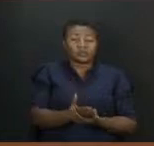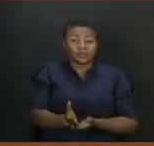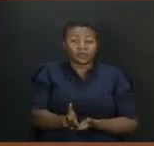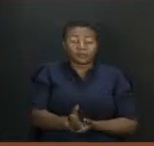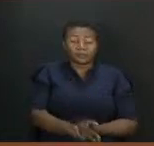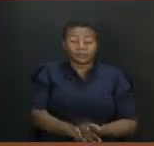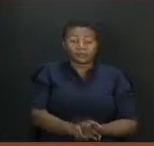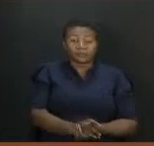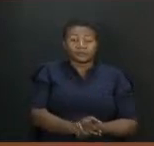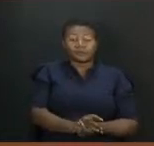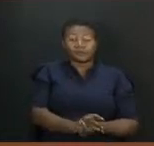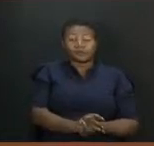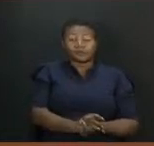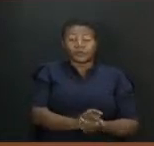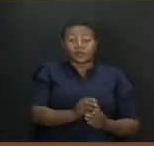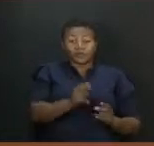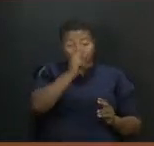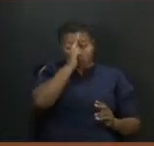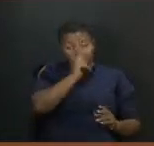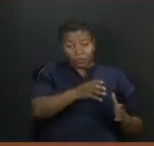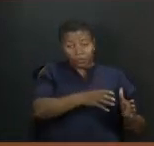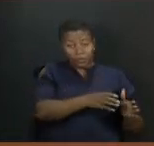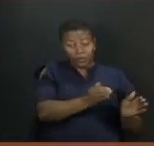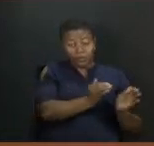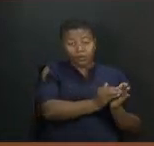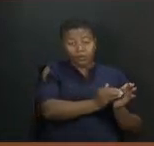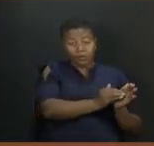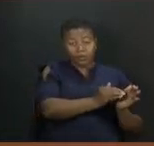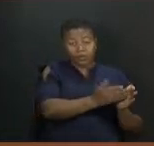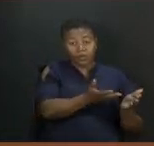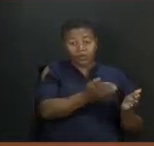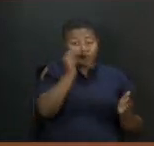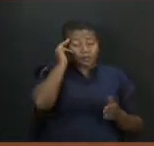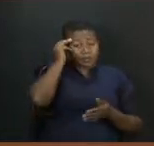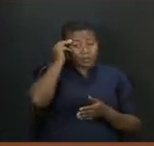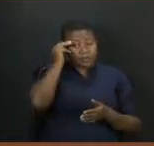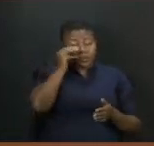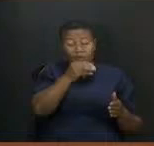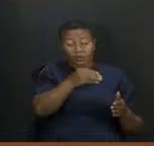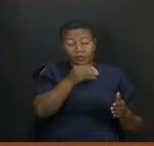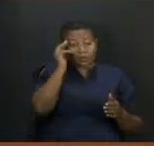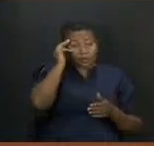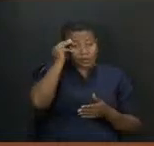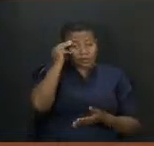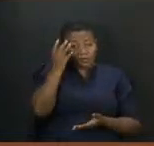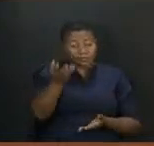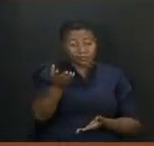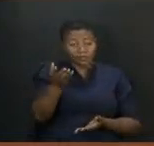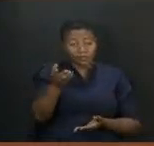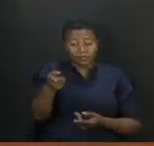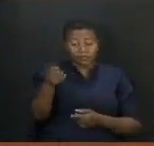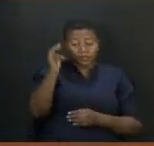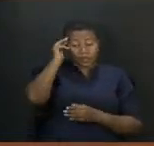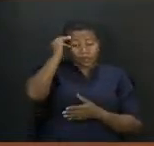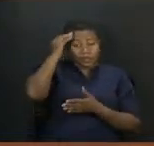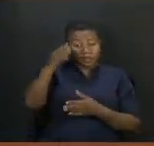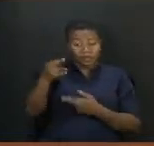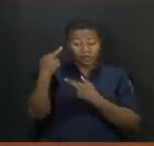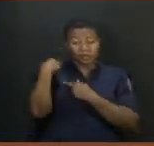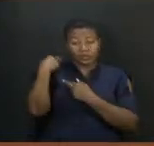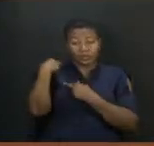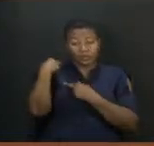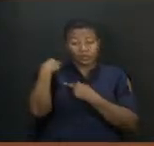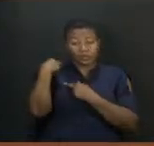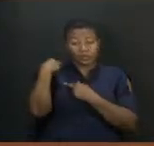Honorable Minority Leader, Honorable Kobna Minta Akando, the minister responsible for health, is